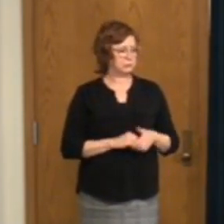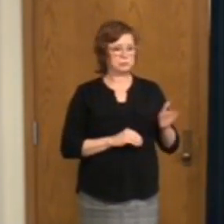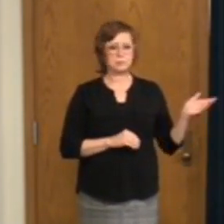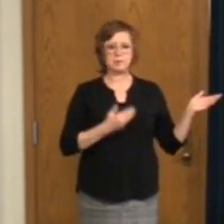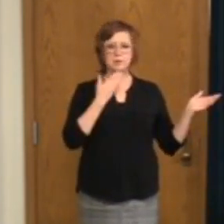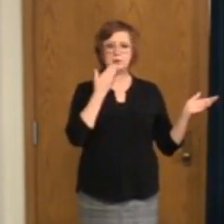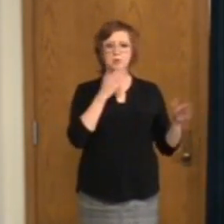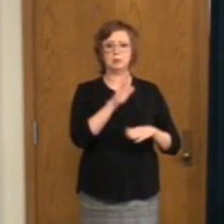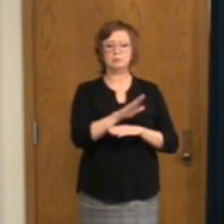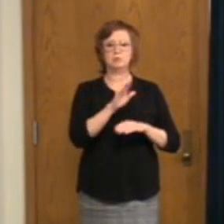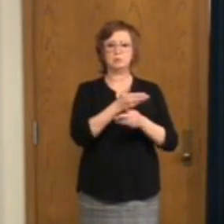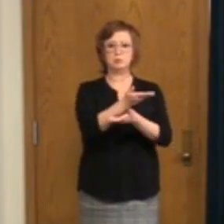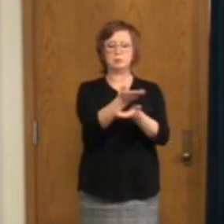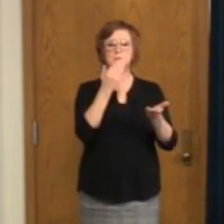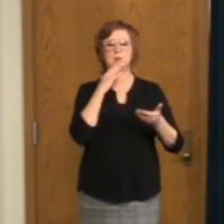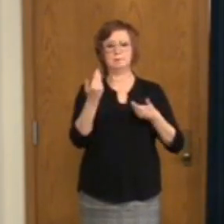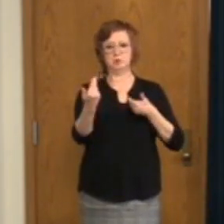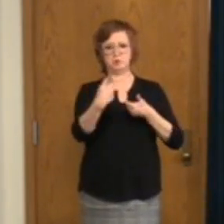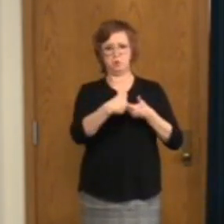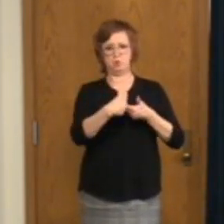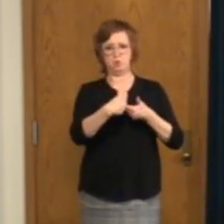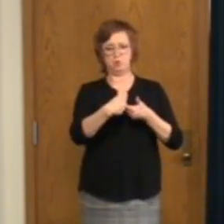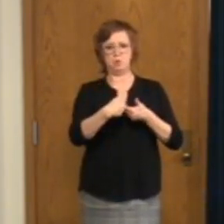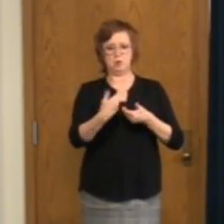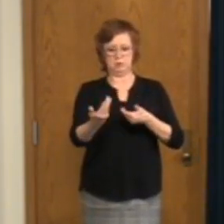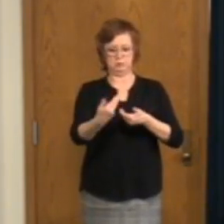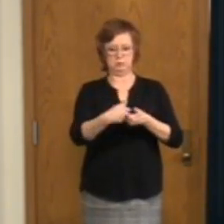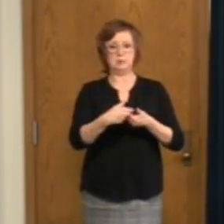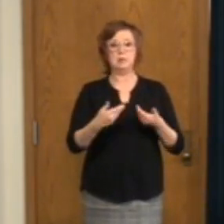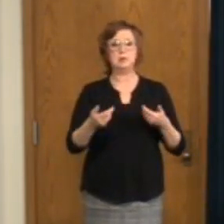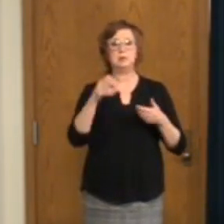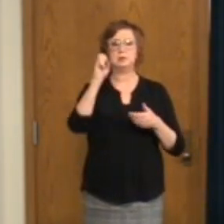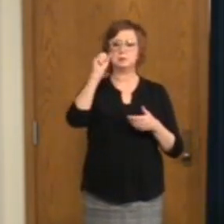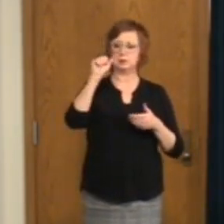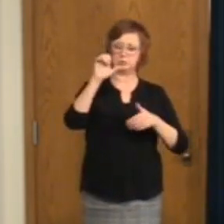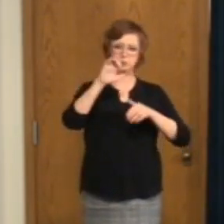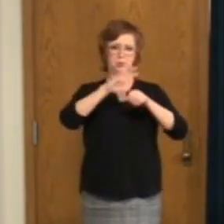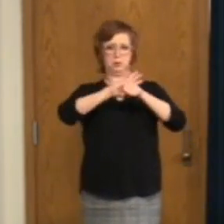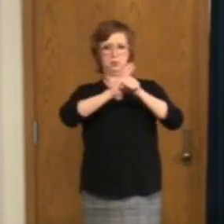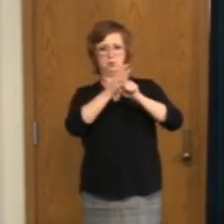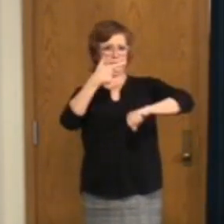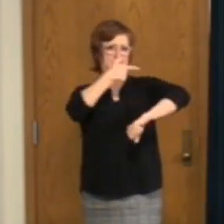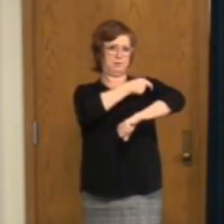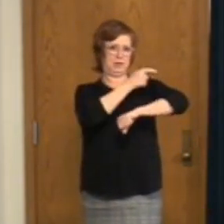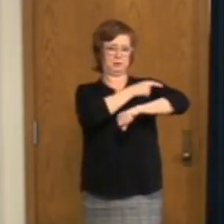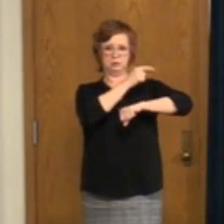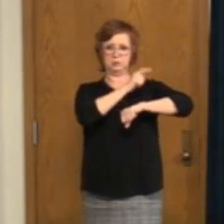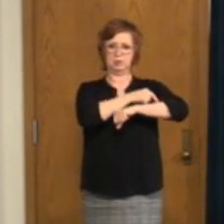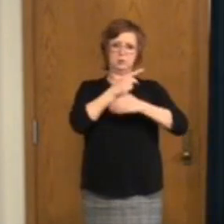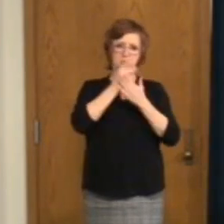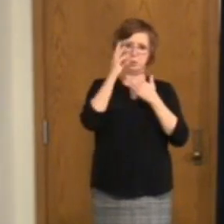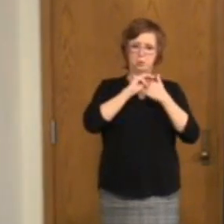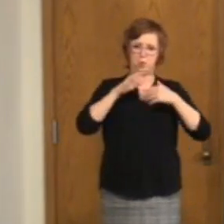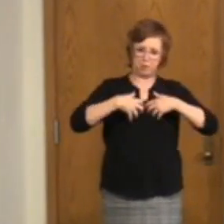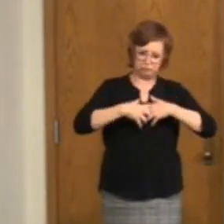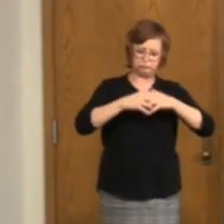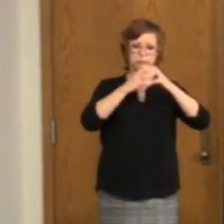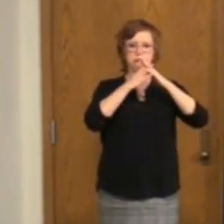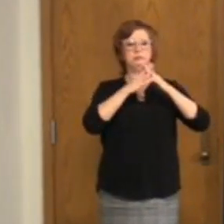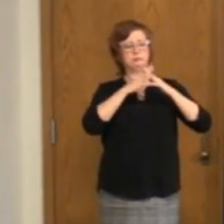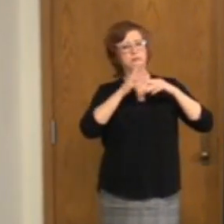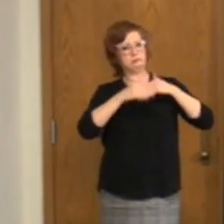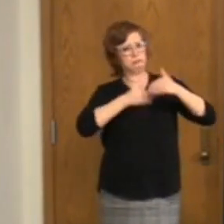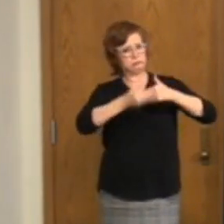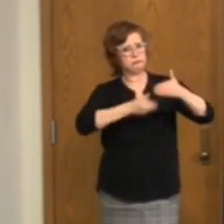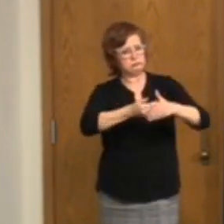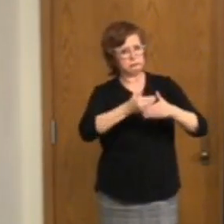Good afternoon, everyone, and thank you for joining us here today. Saskatchewan's COVID vaccination drive continues to make progress, and that is thanks to the great